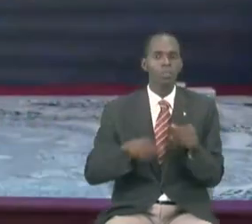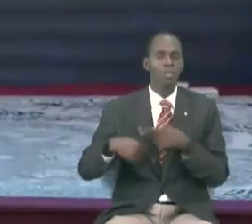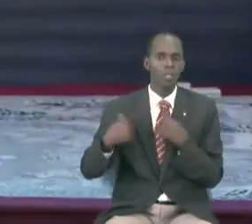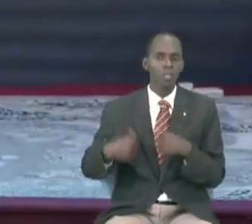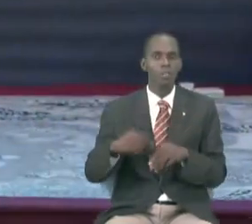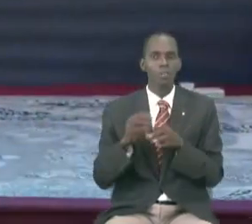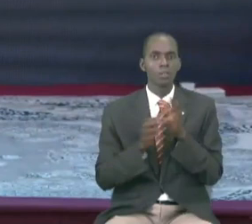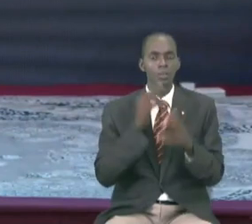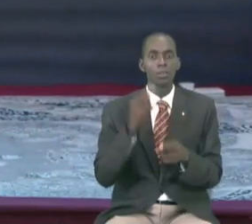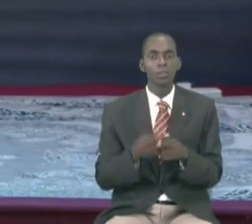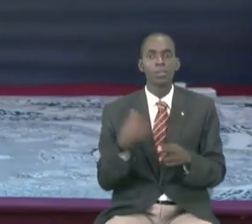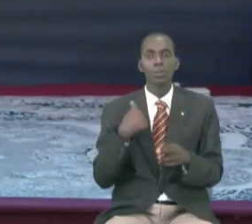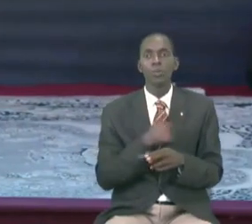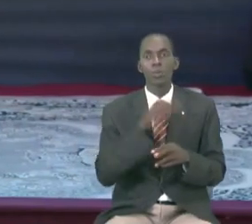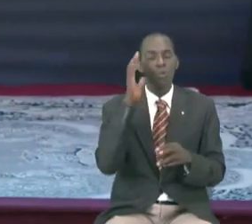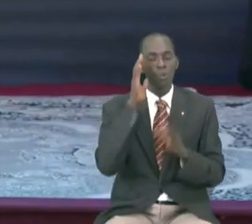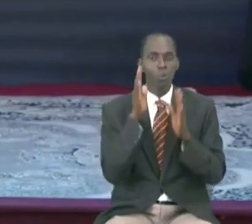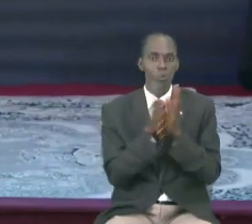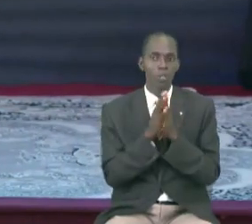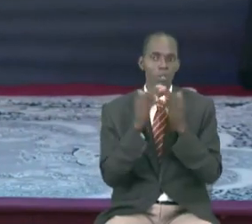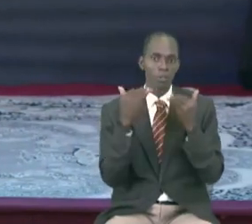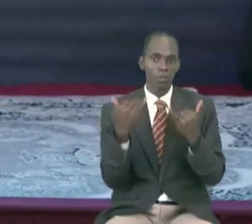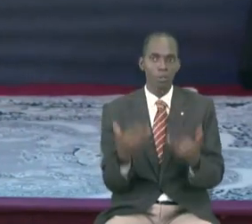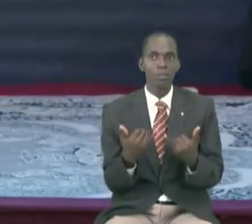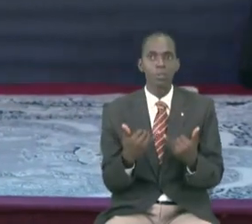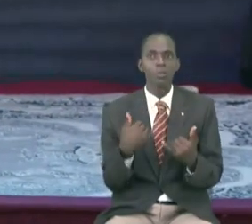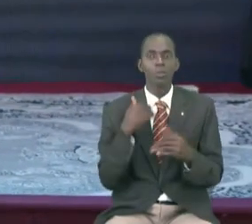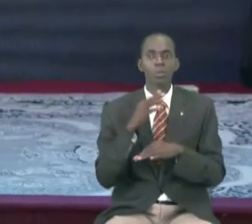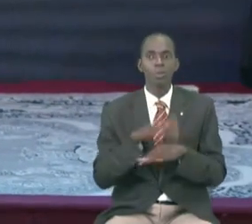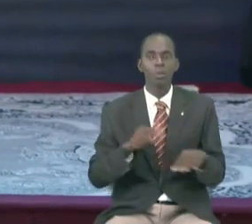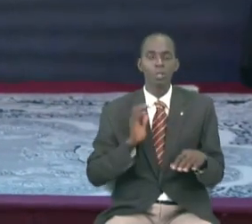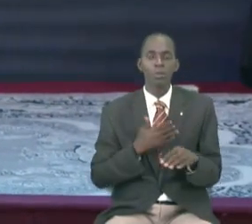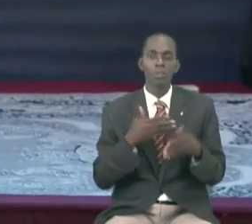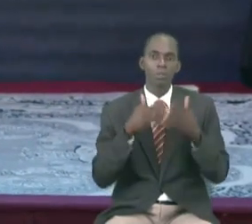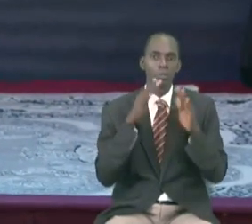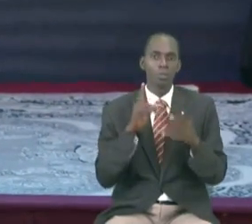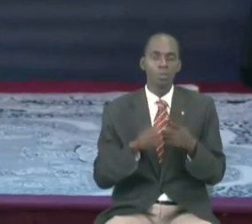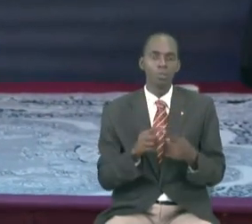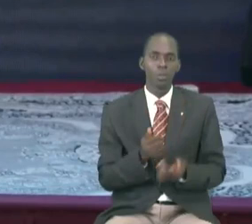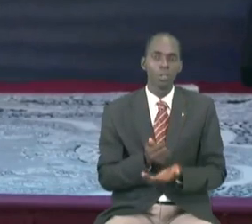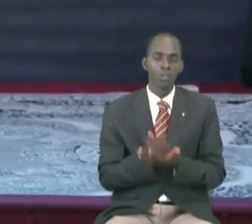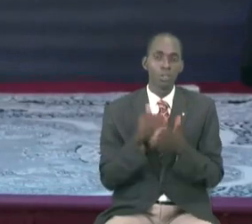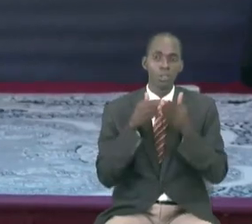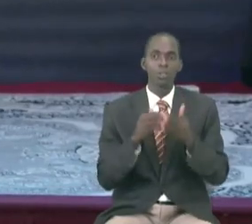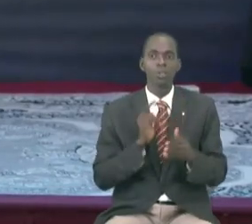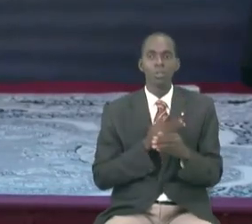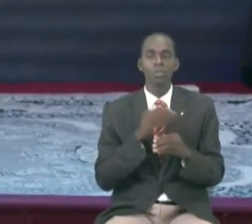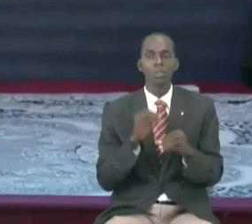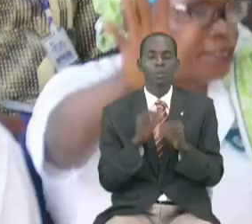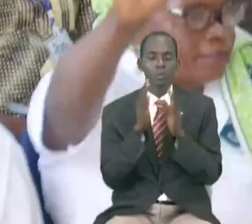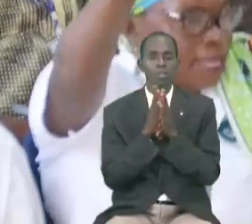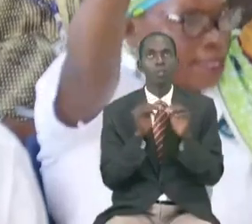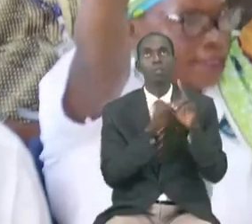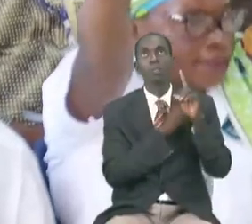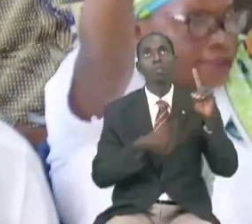then the Lord himself will shower his blessing upon every life in Jesus'